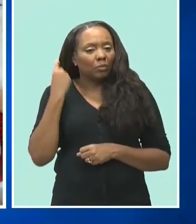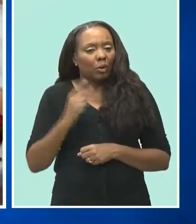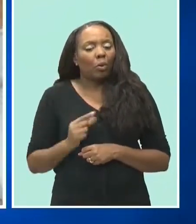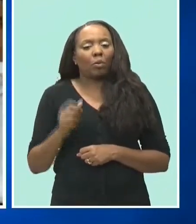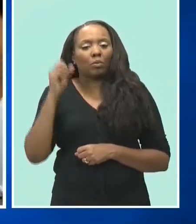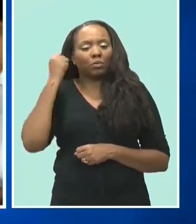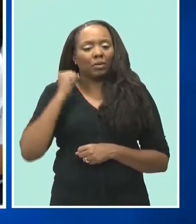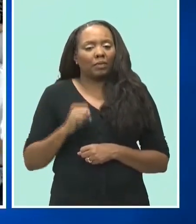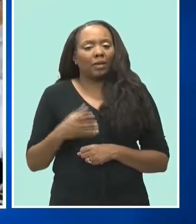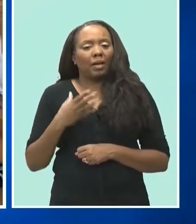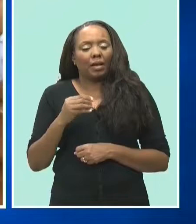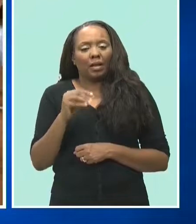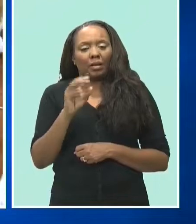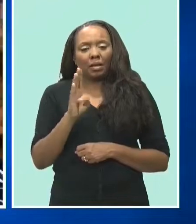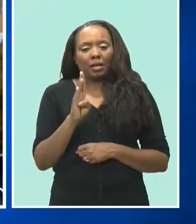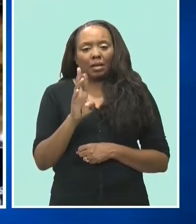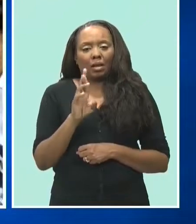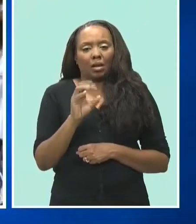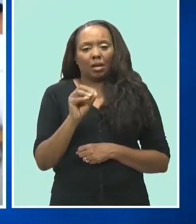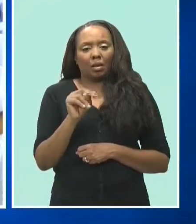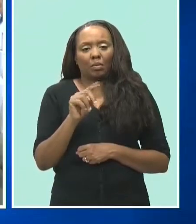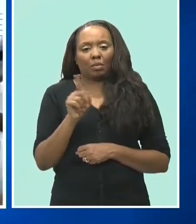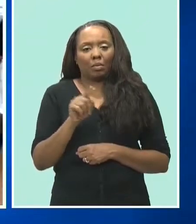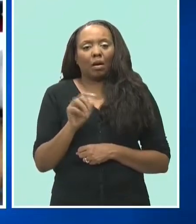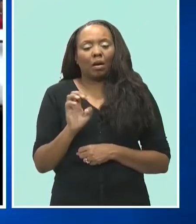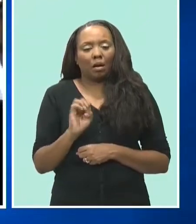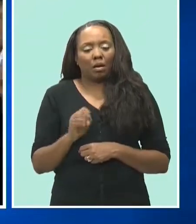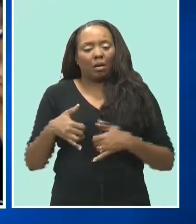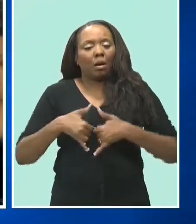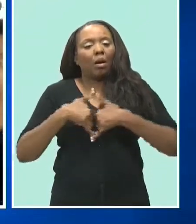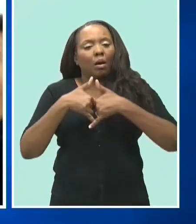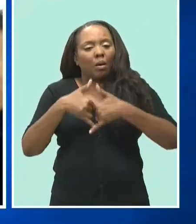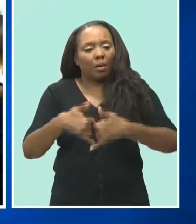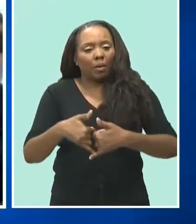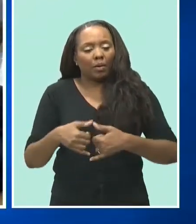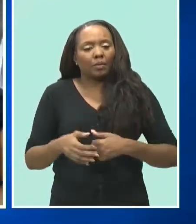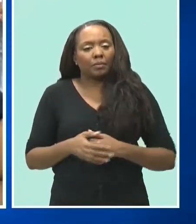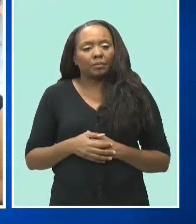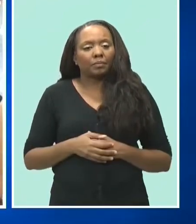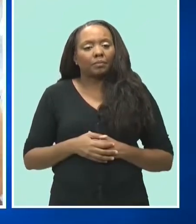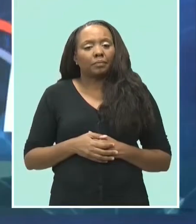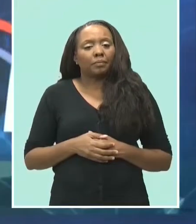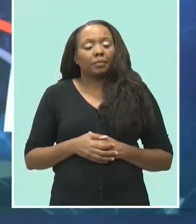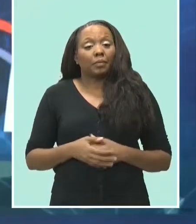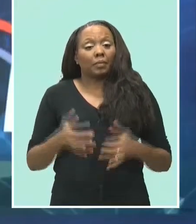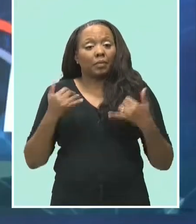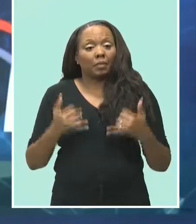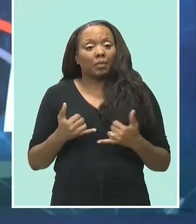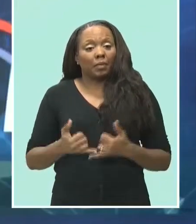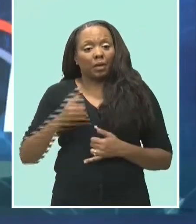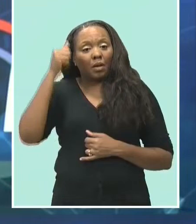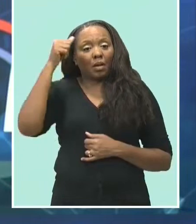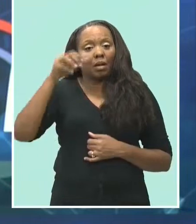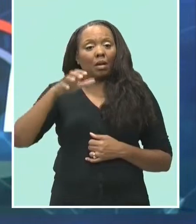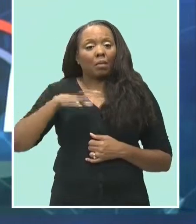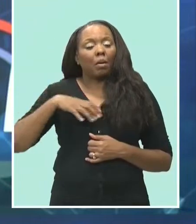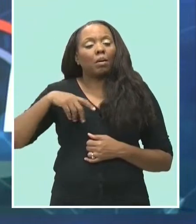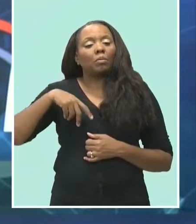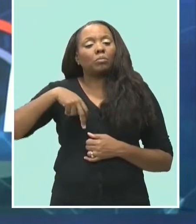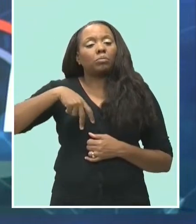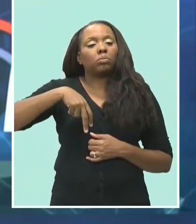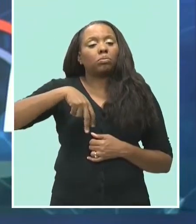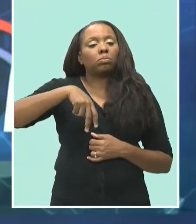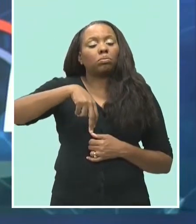awards during the 2019 edition of the competition. Rianne Phillips, CBC News. Thanks, Rianne.